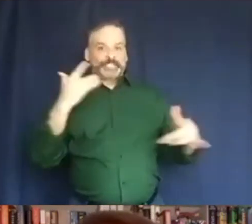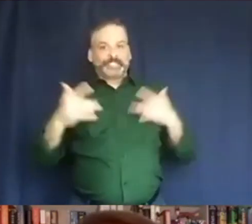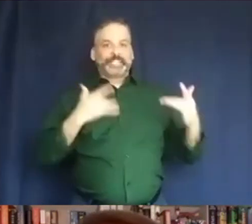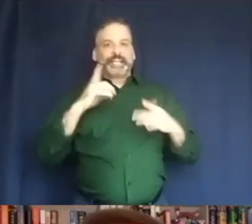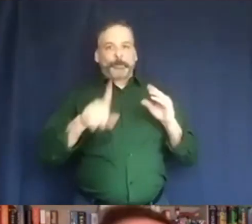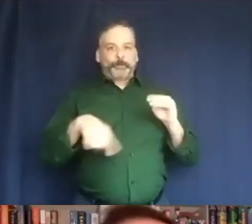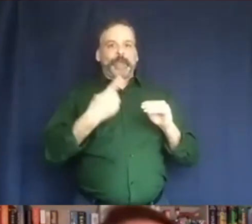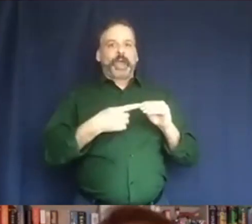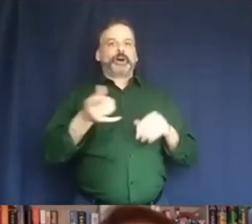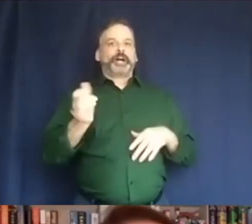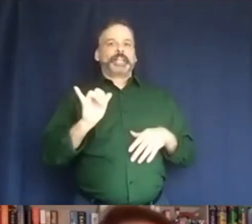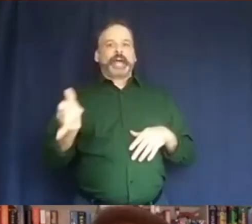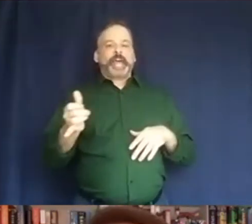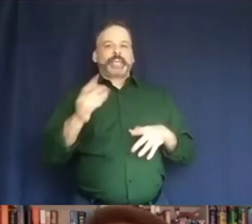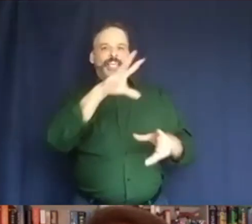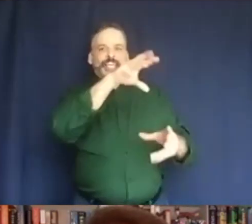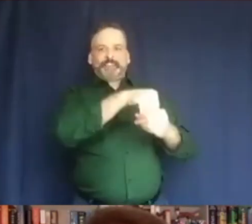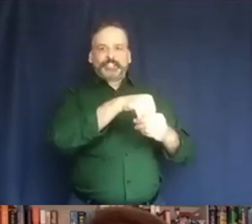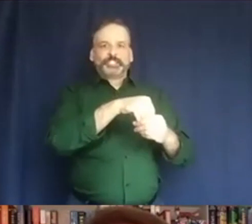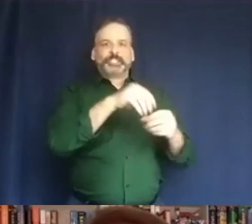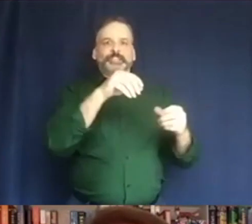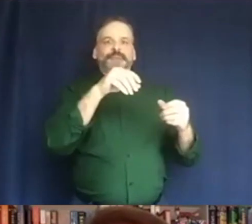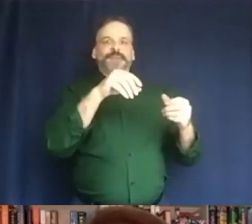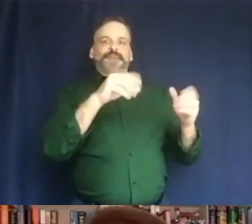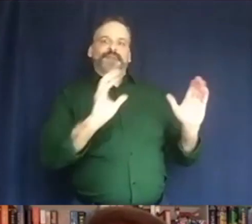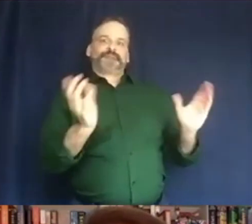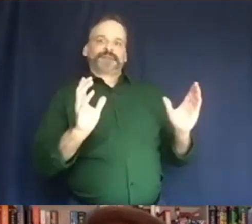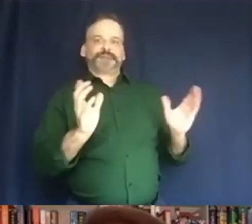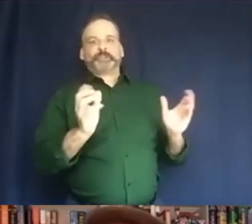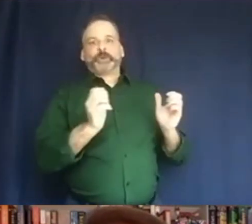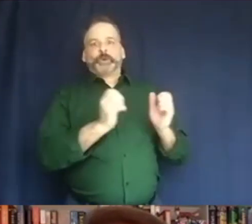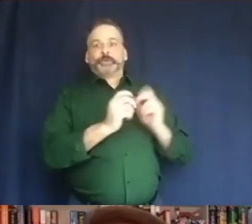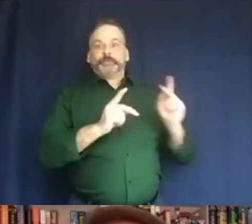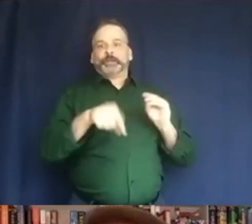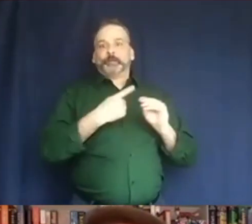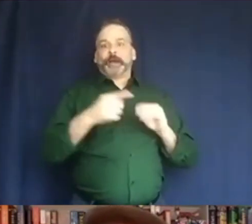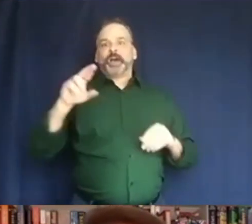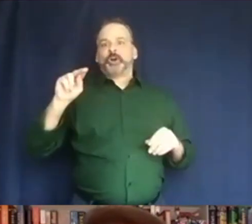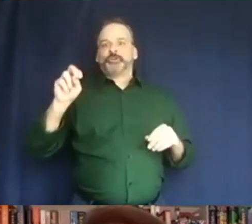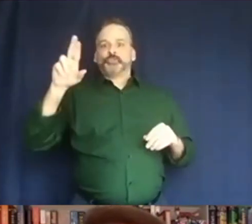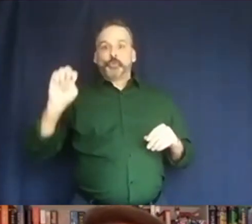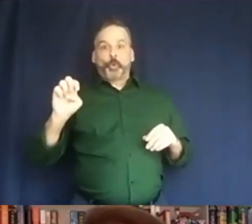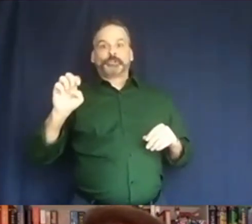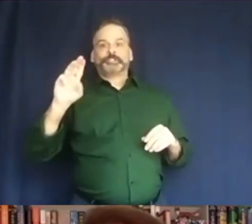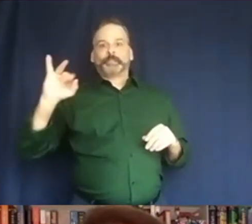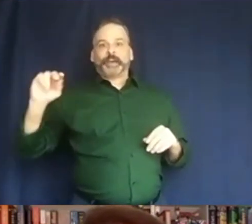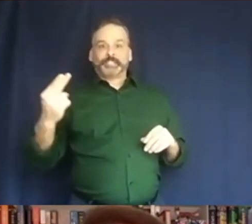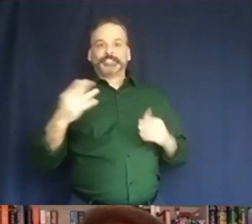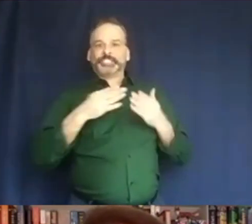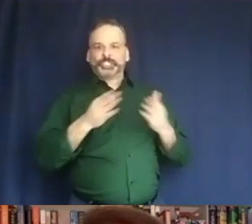about like engaging with people about Norse mythology in general, because I